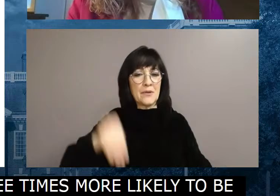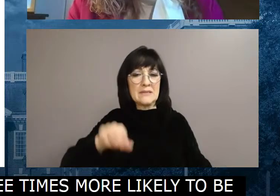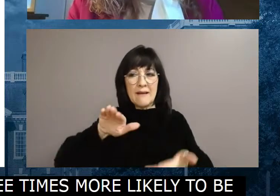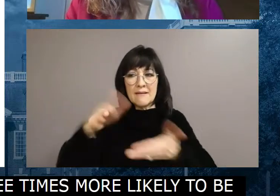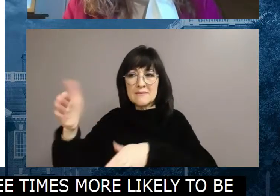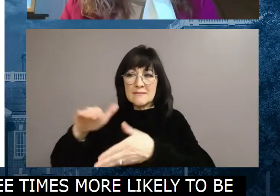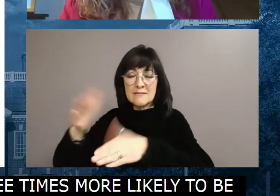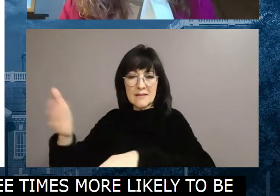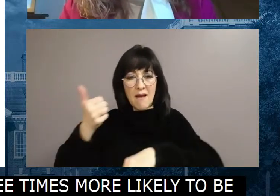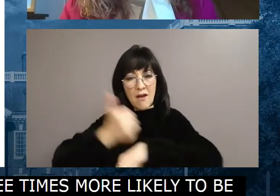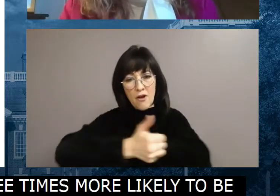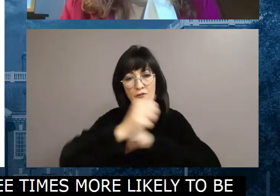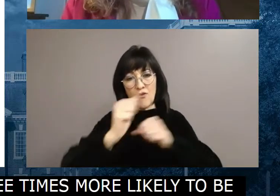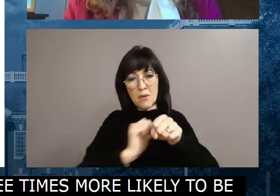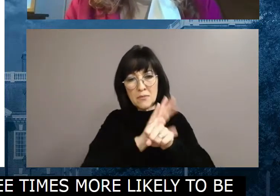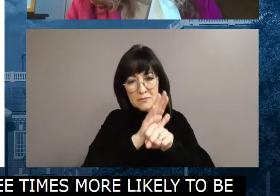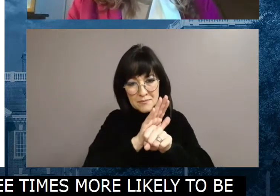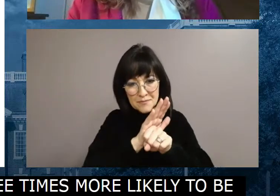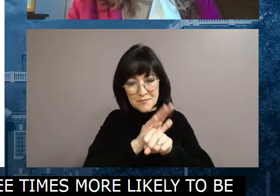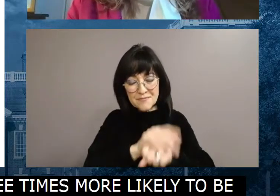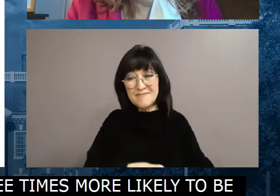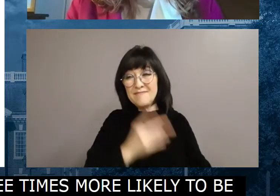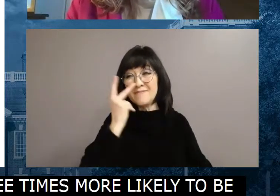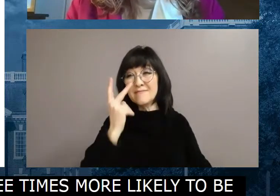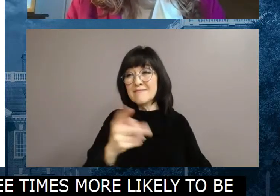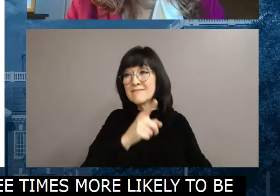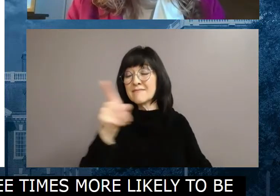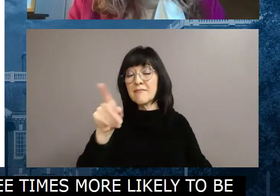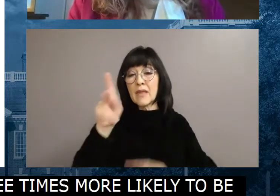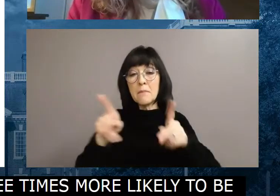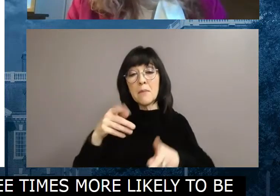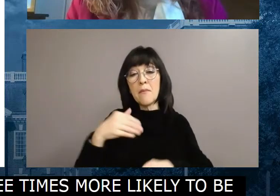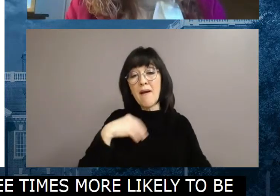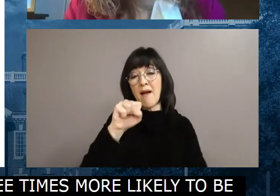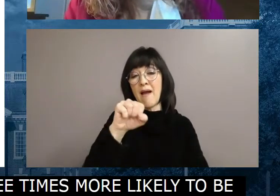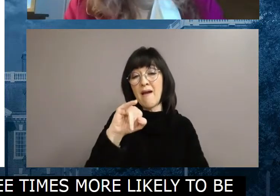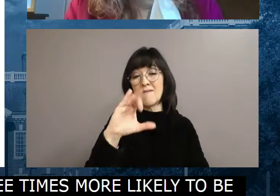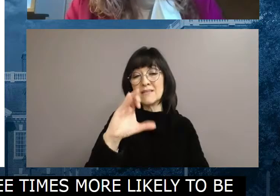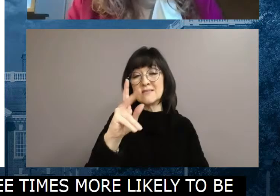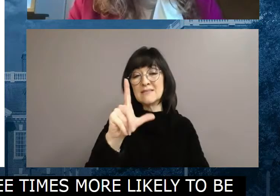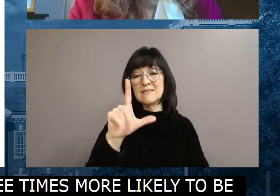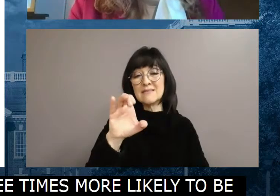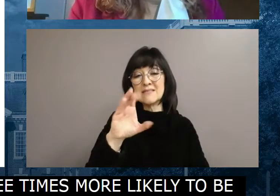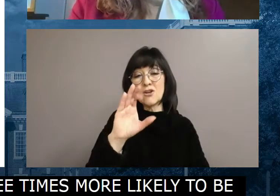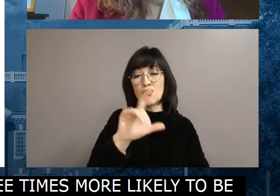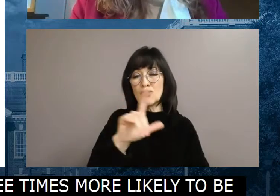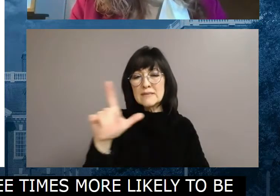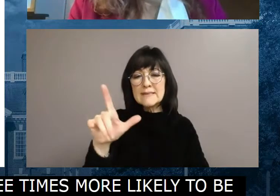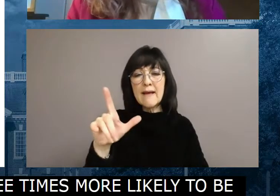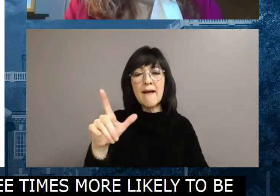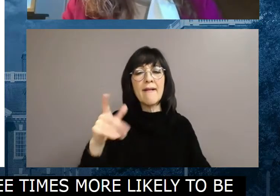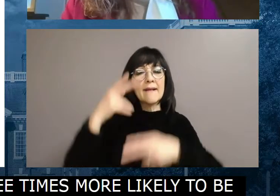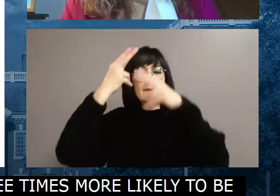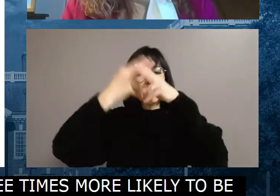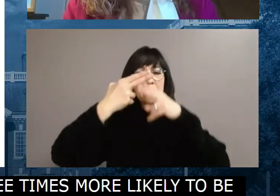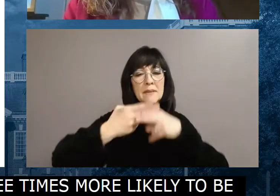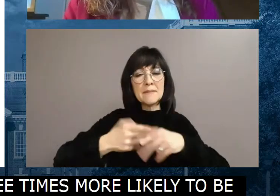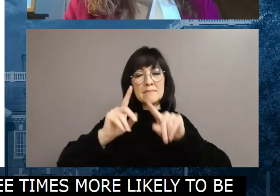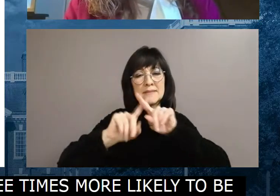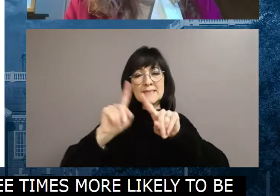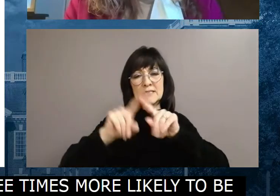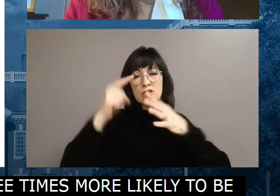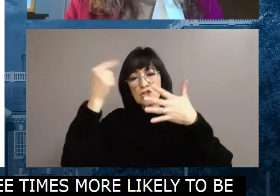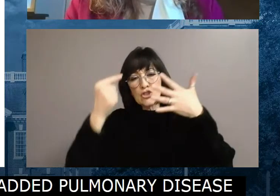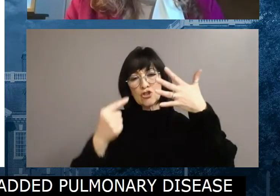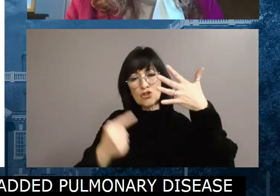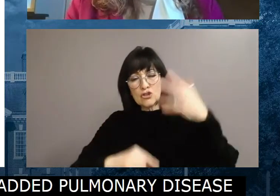pulmonary, interstitial pulmonary disease, as well as pulmonary hypertension to the list. And so we have done the same.